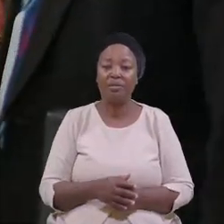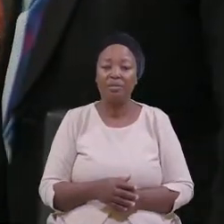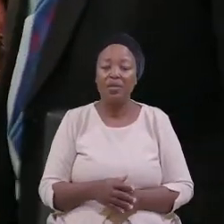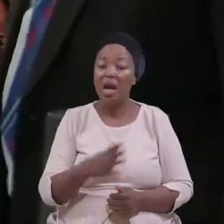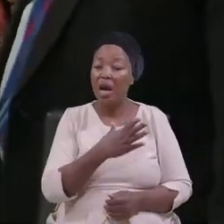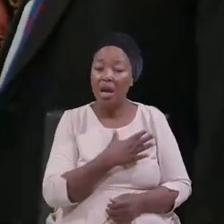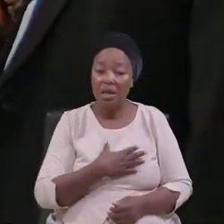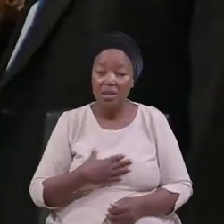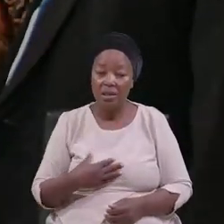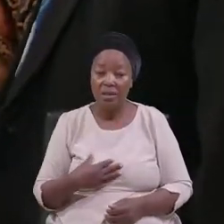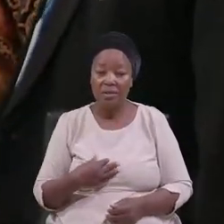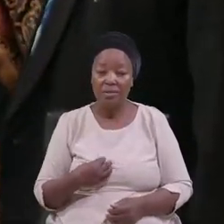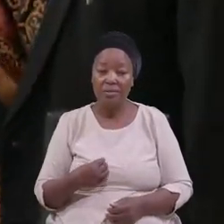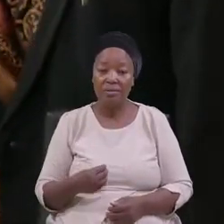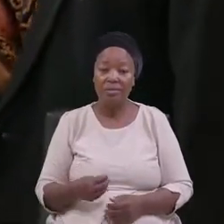And